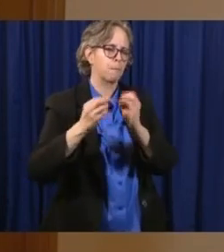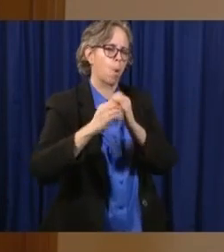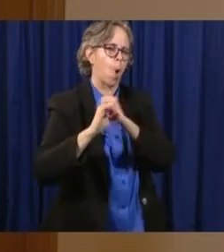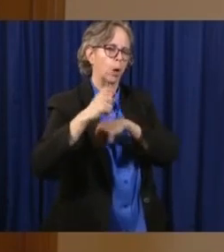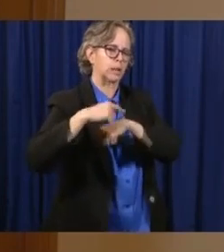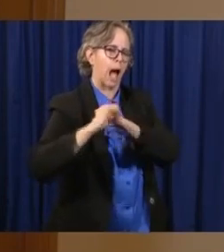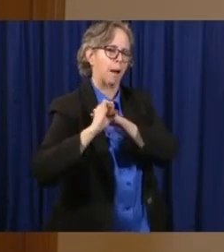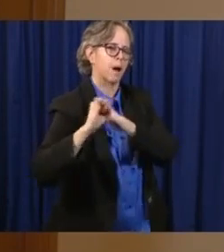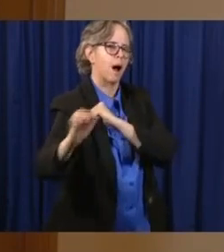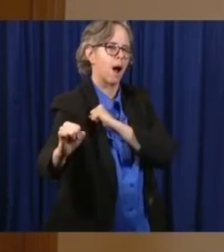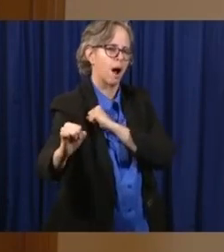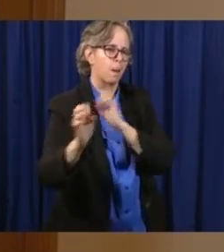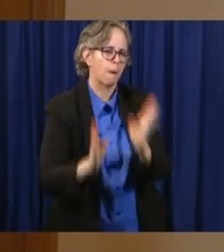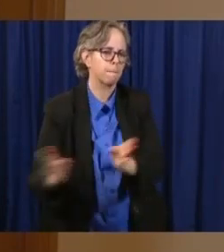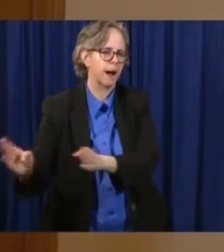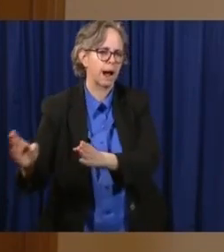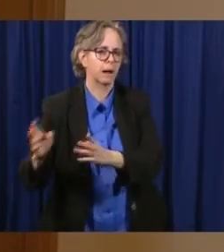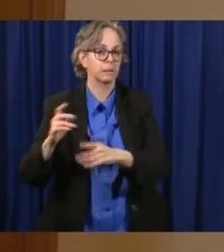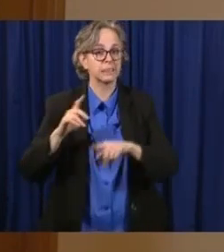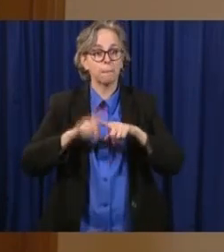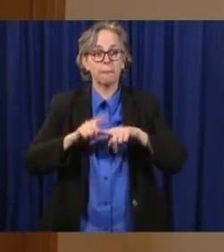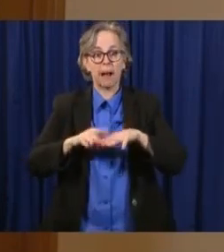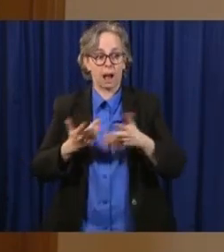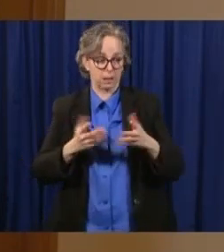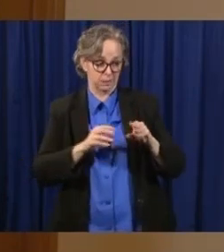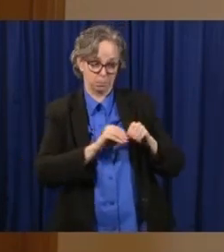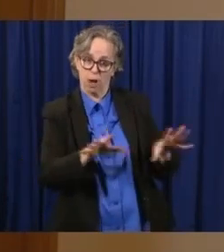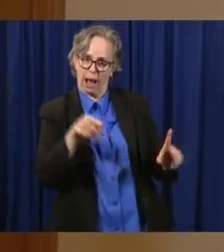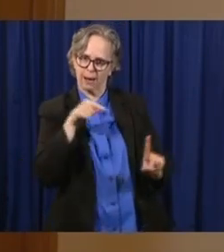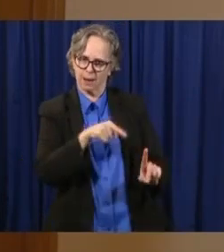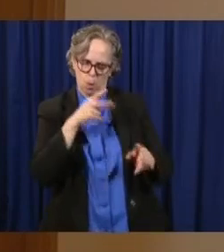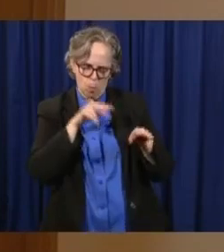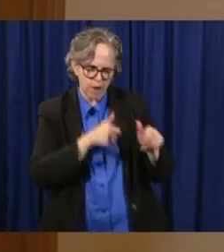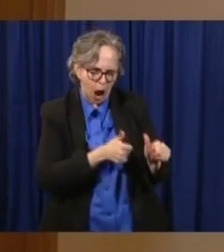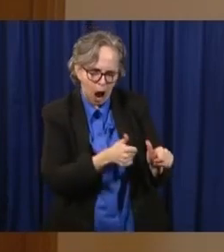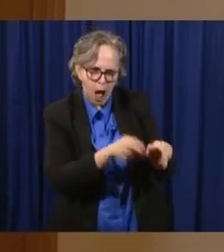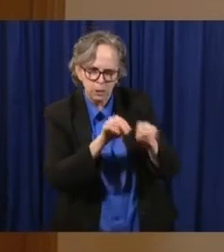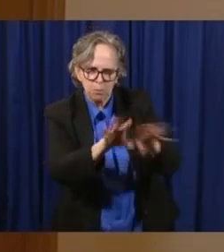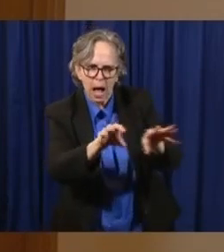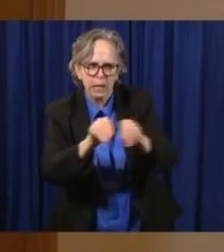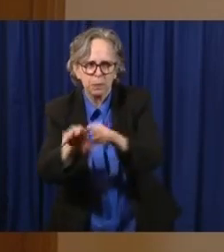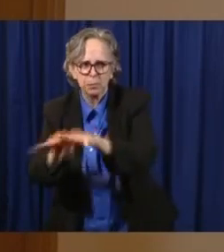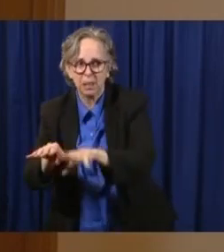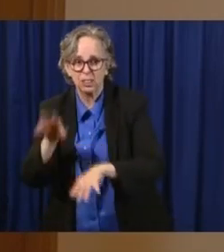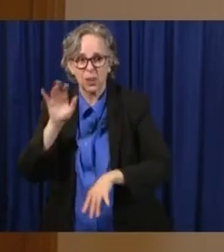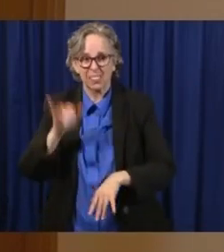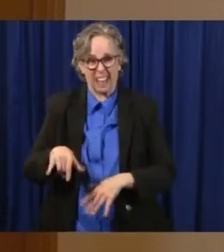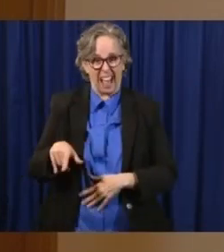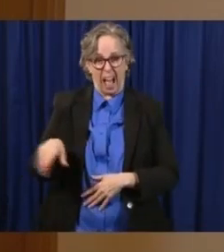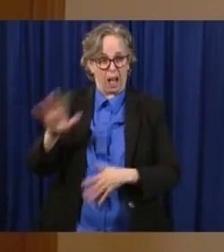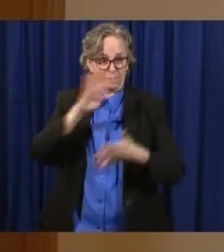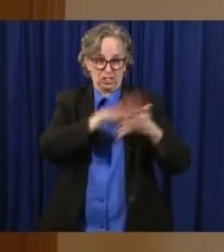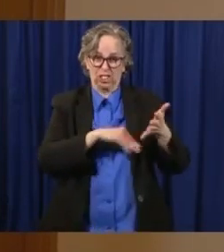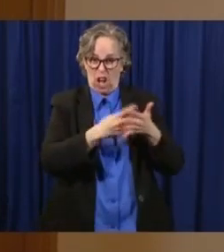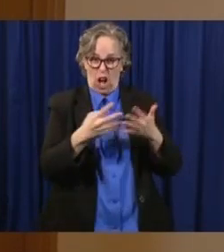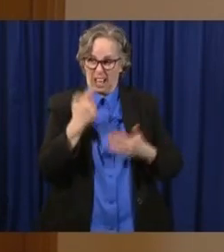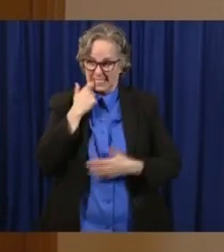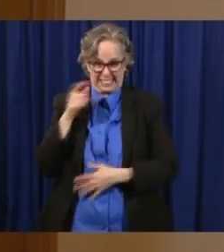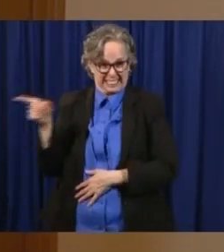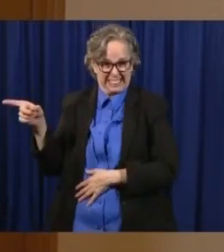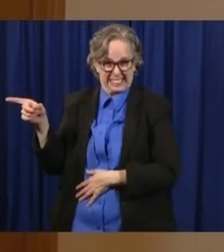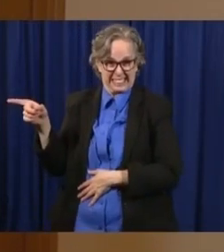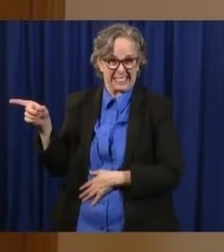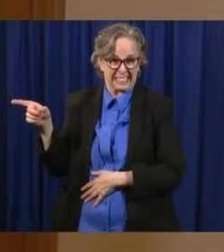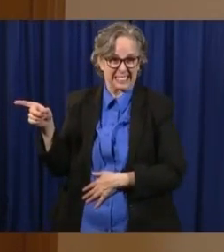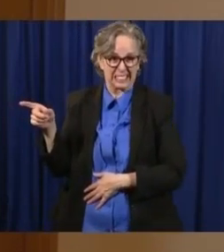this spreads. Next slide. So this is us in Ohio. This is us before, and we know now that this disease